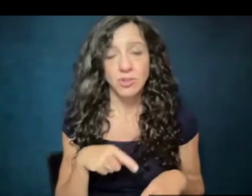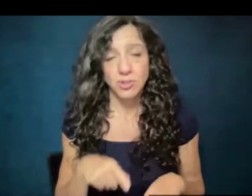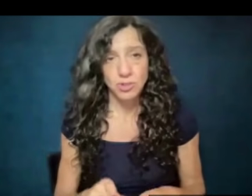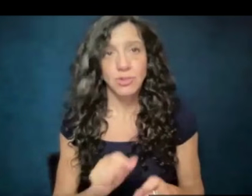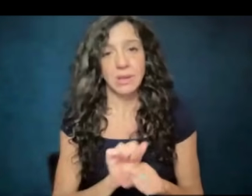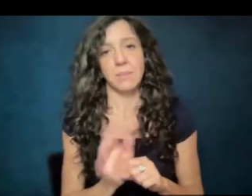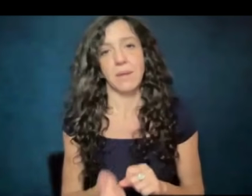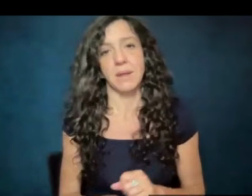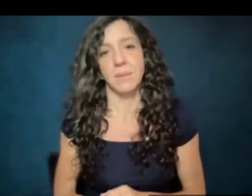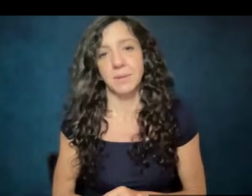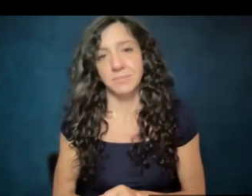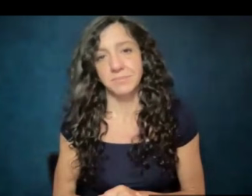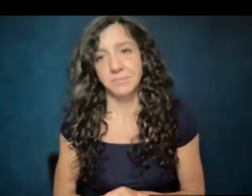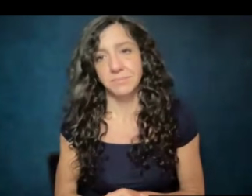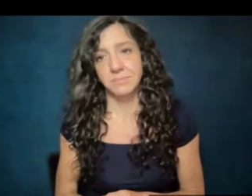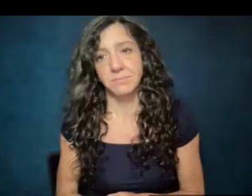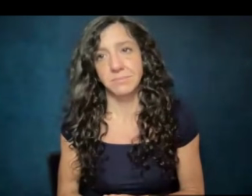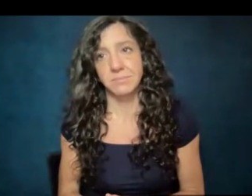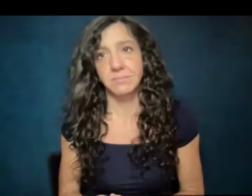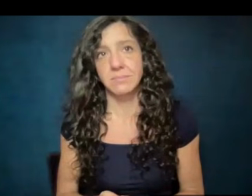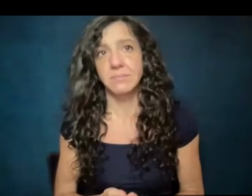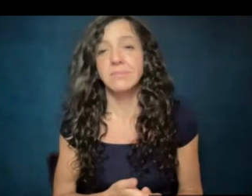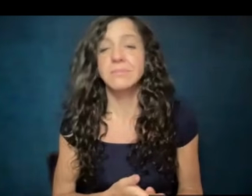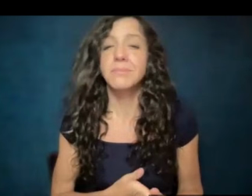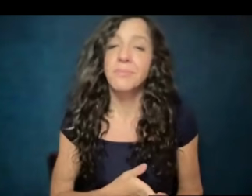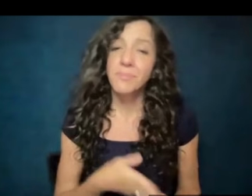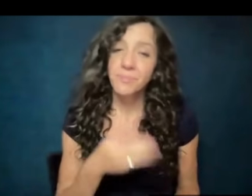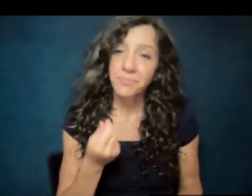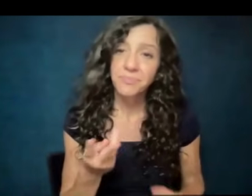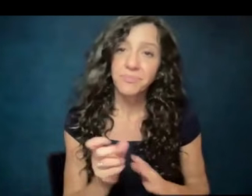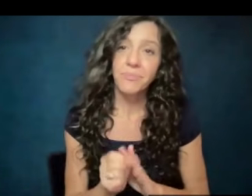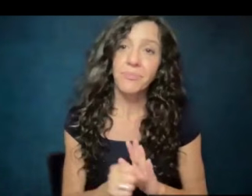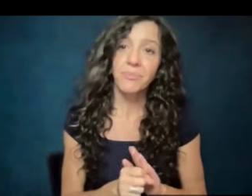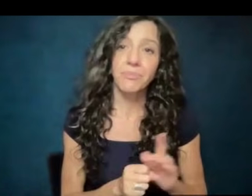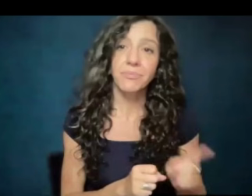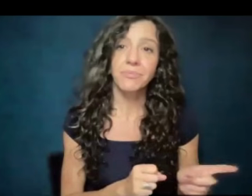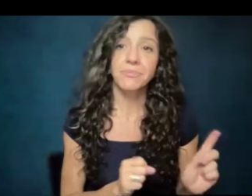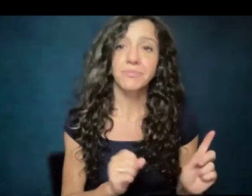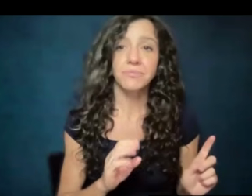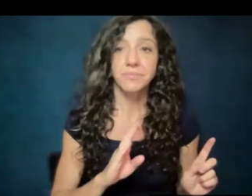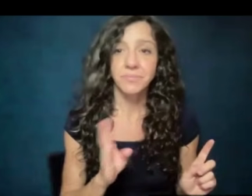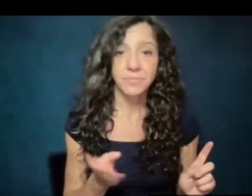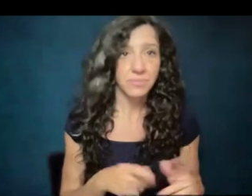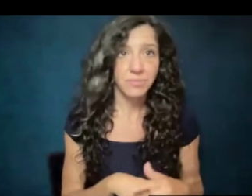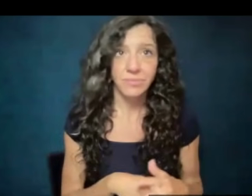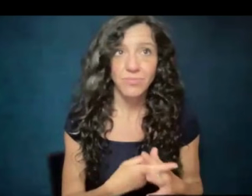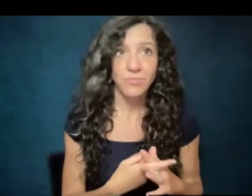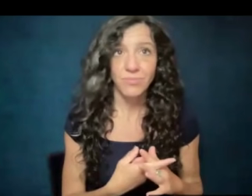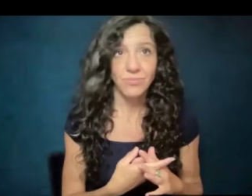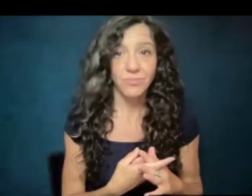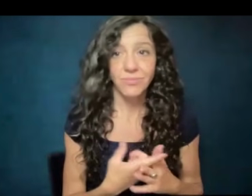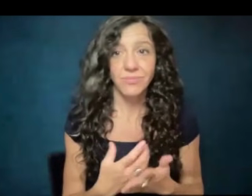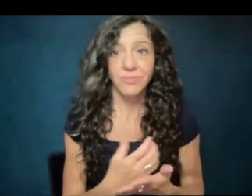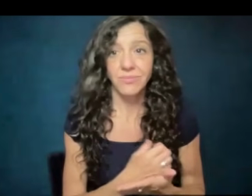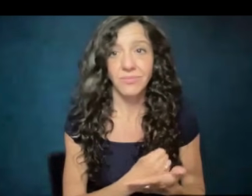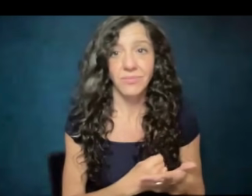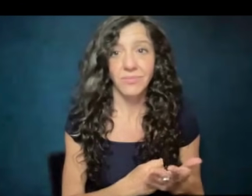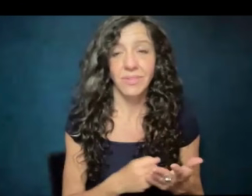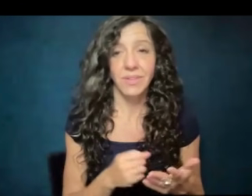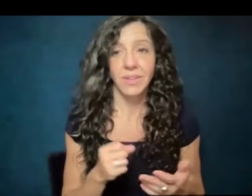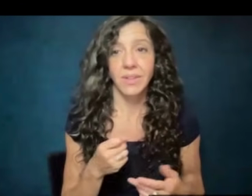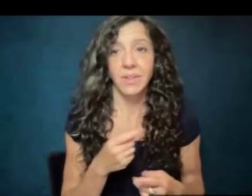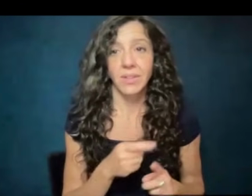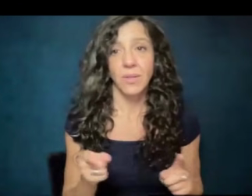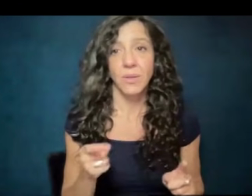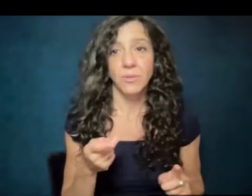the pandemic. There are a few states out there that never started collecting the